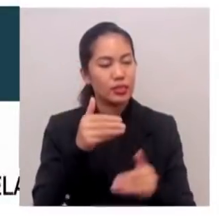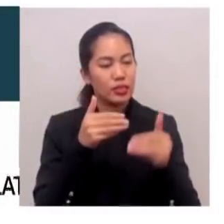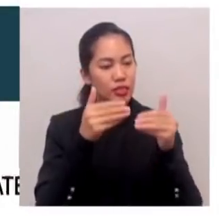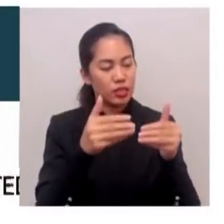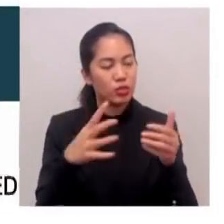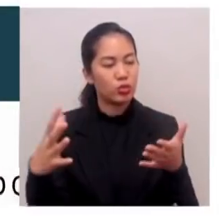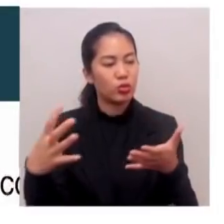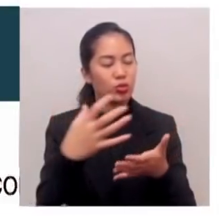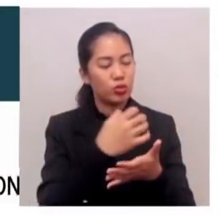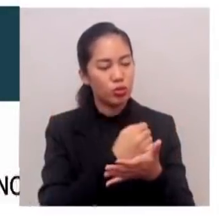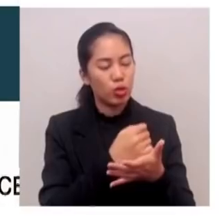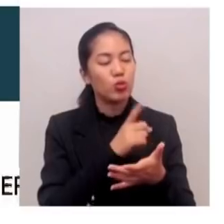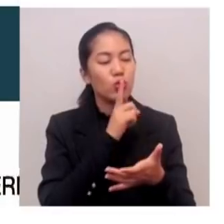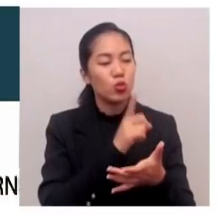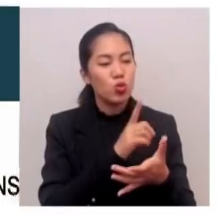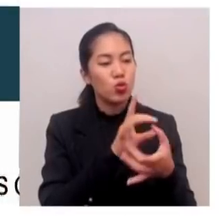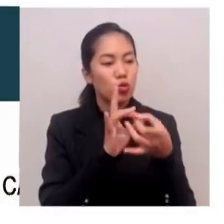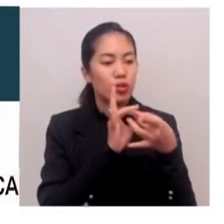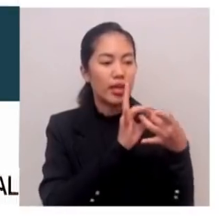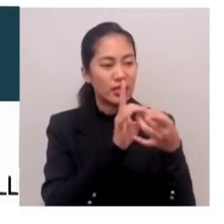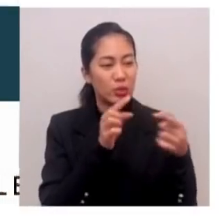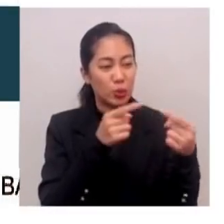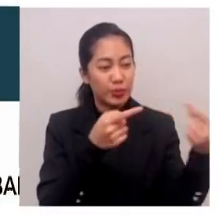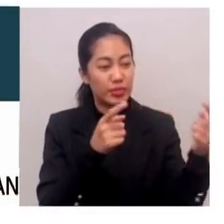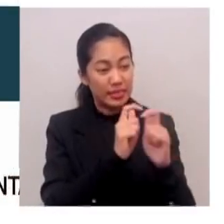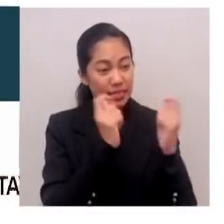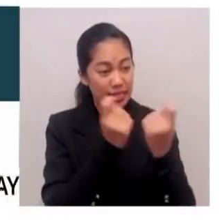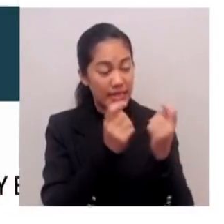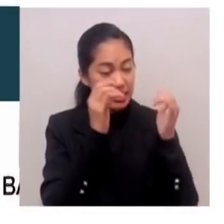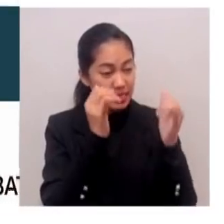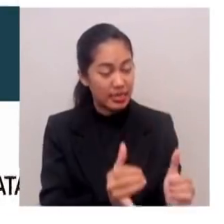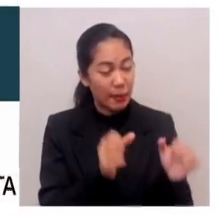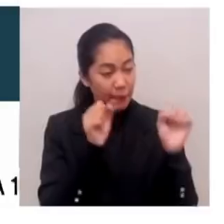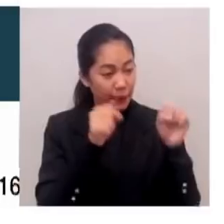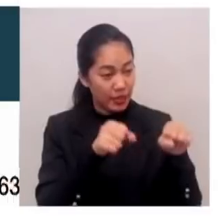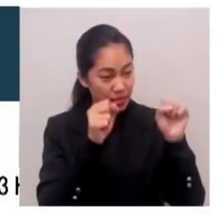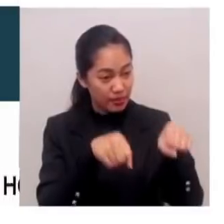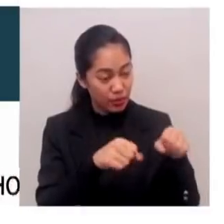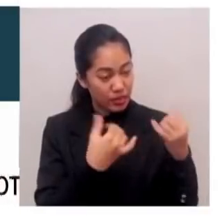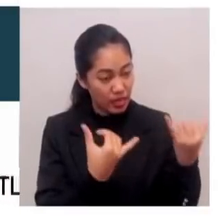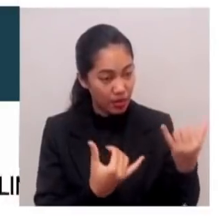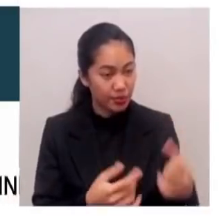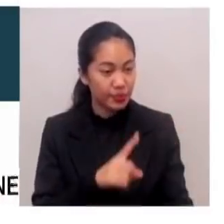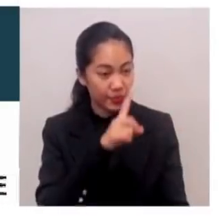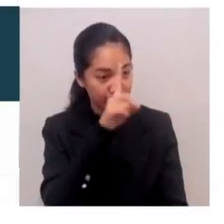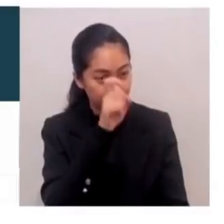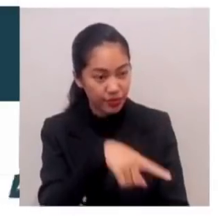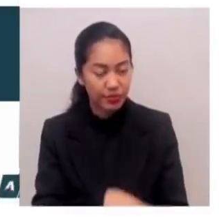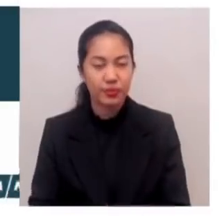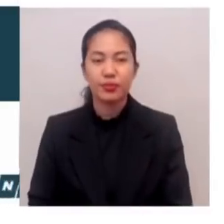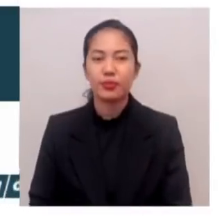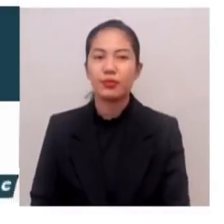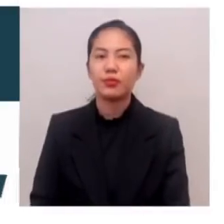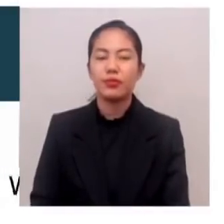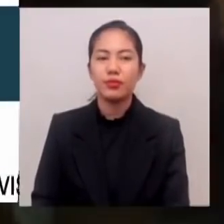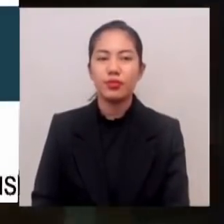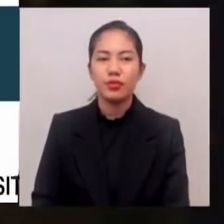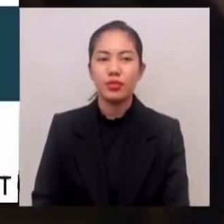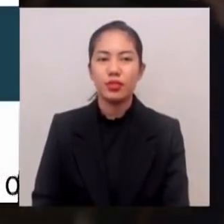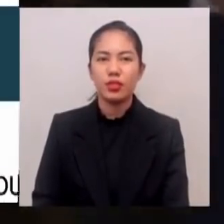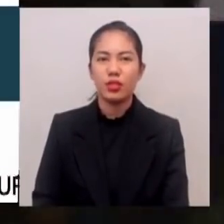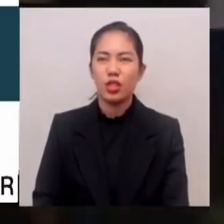true united opposition. Do you think it's still possible at this point? When you say united opposition,